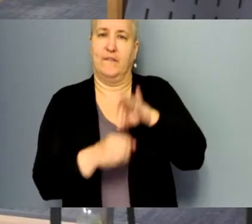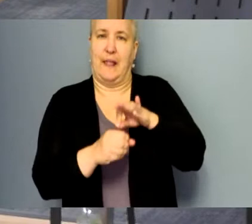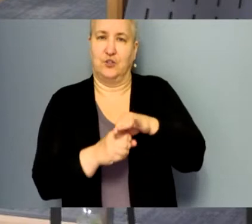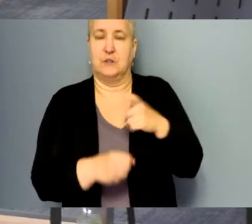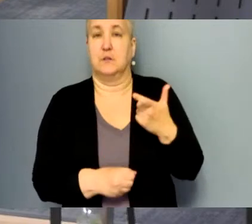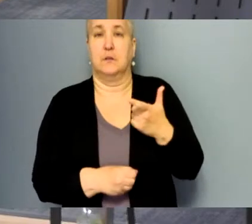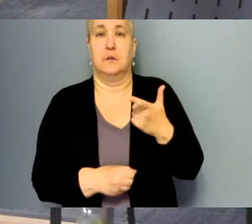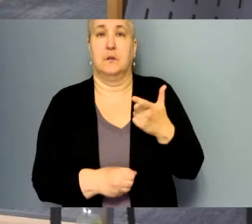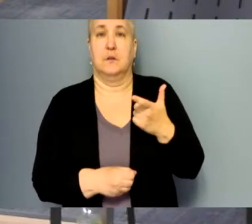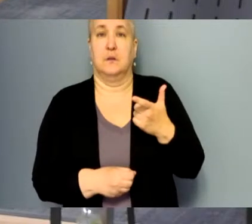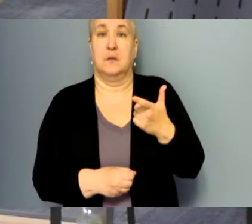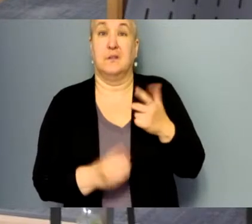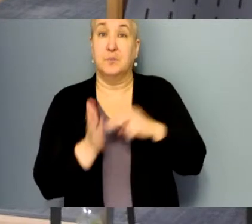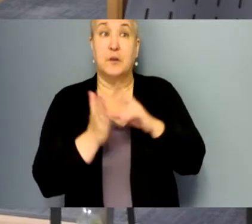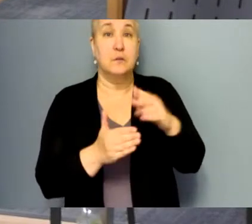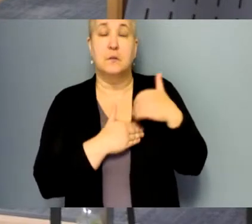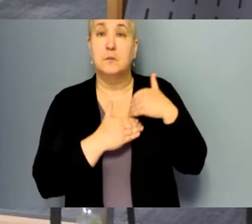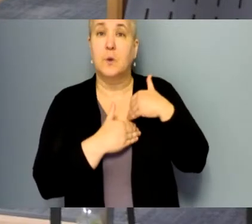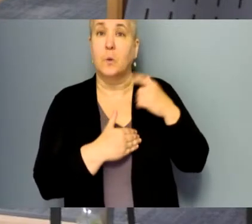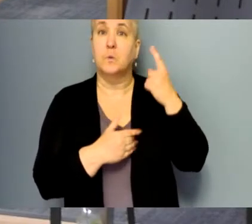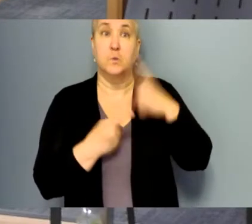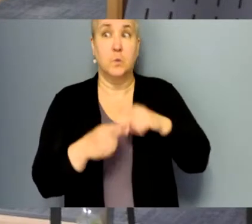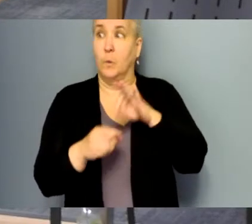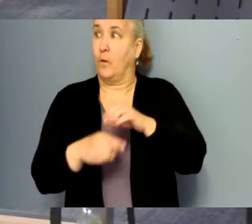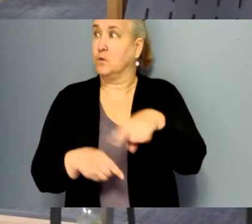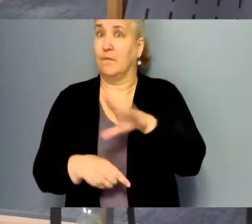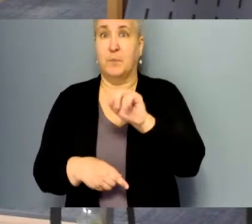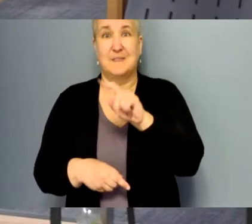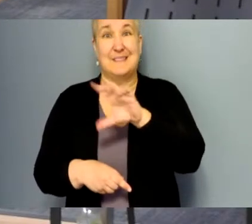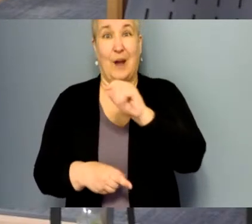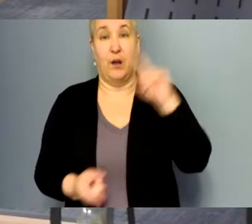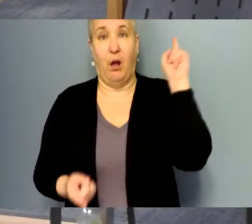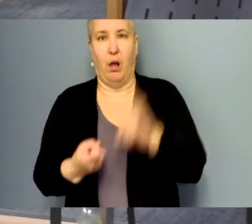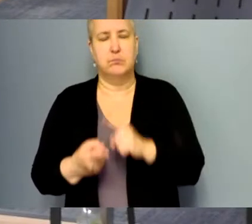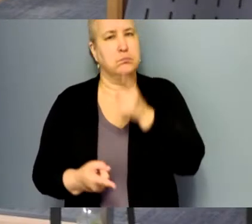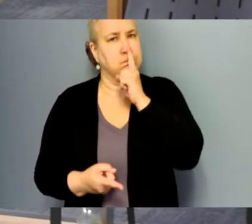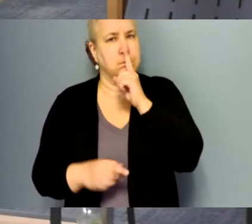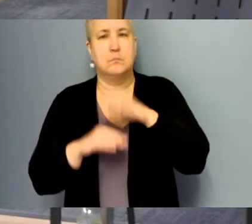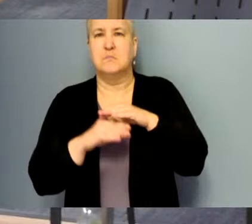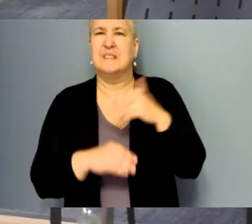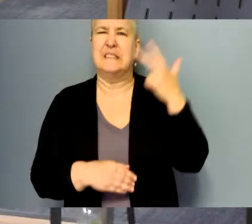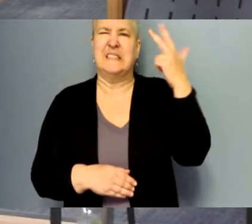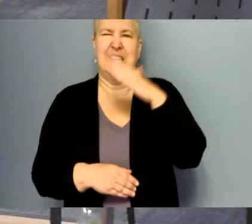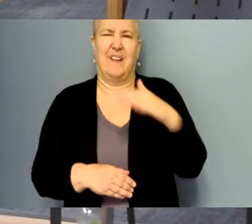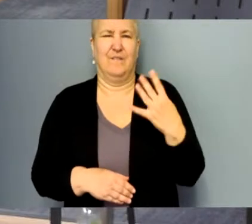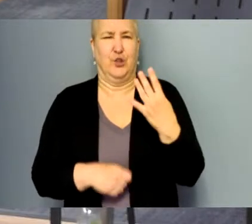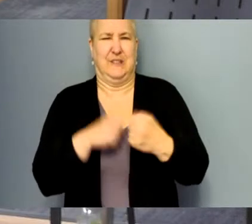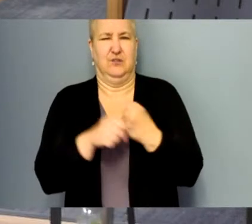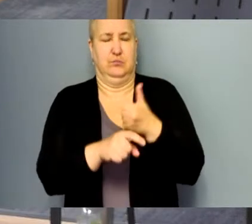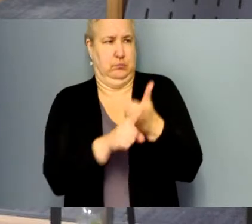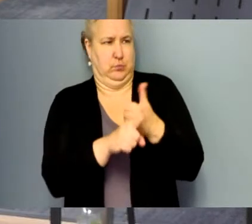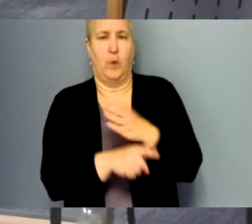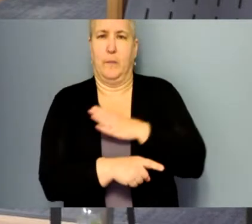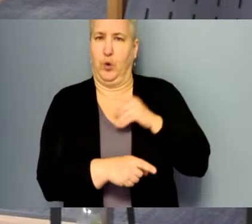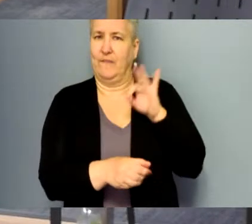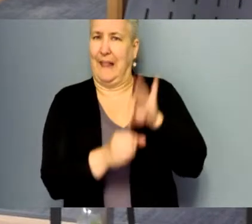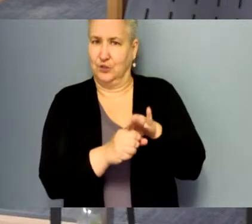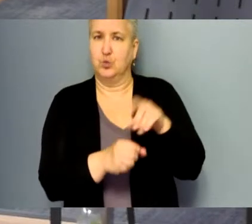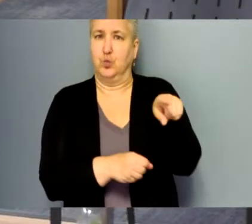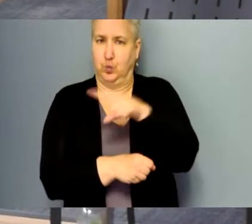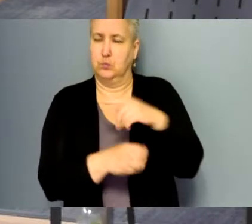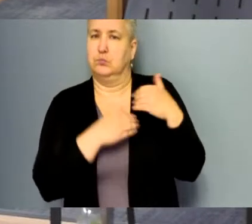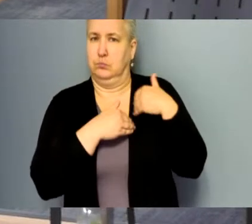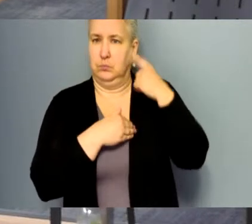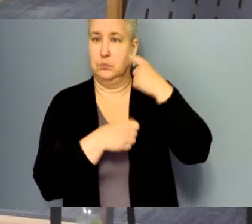That does not negate your responsibility to the voters of Bucks County. At least 3 out of 4 years, you are the Board of Elections, and you are responsible